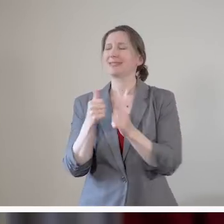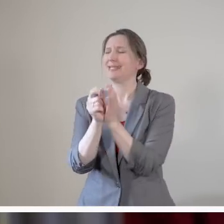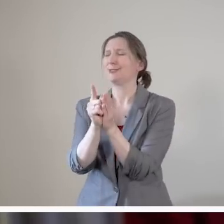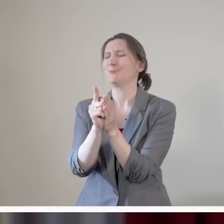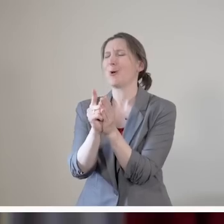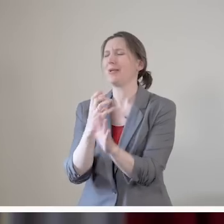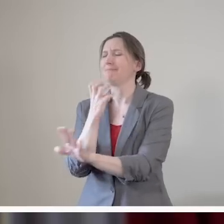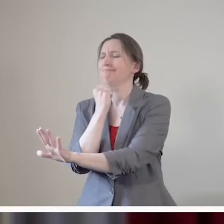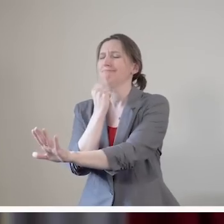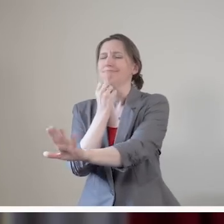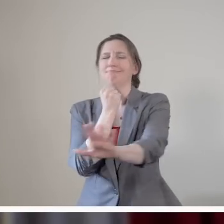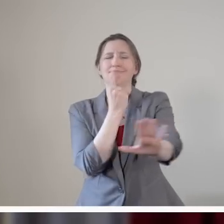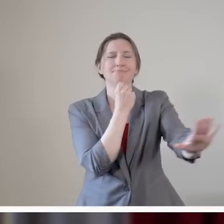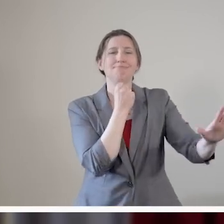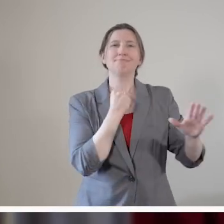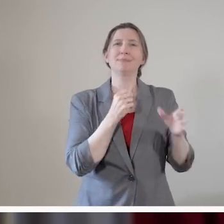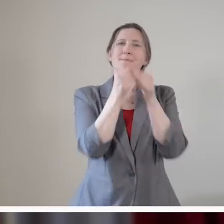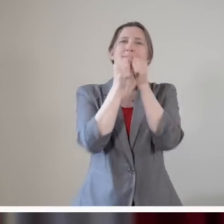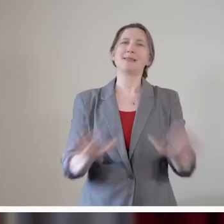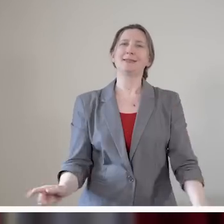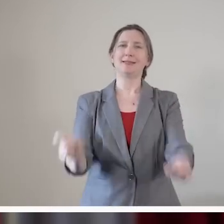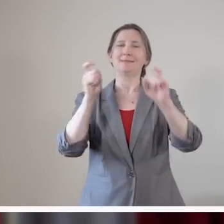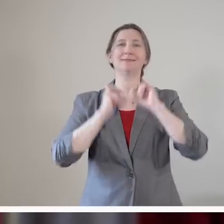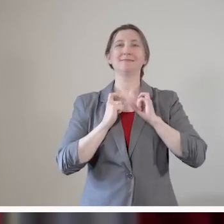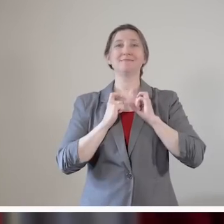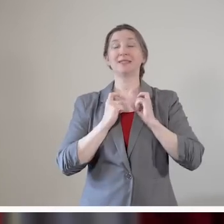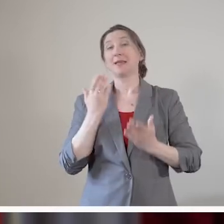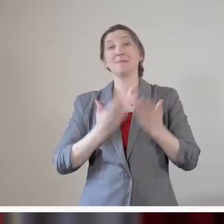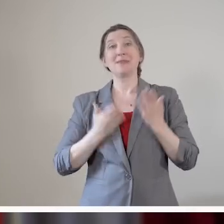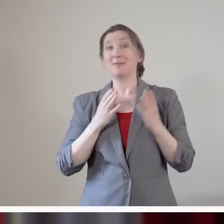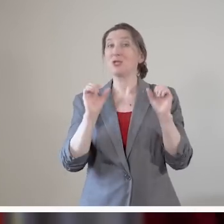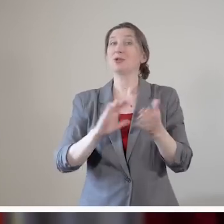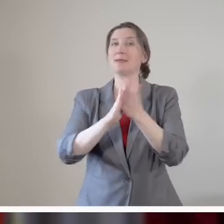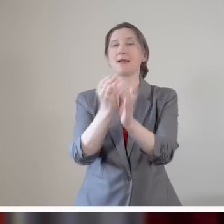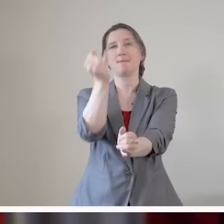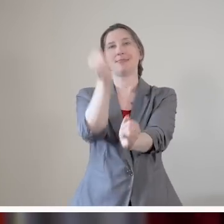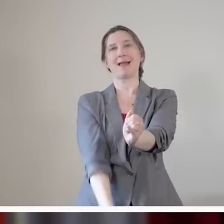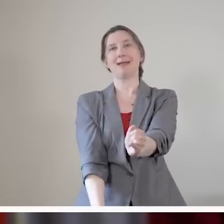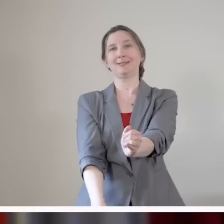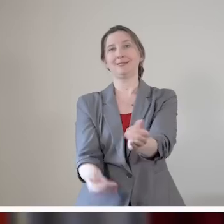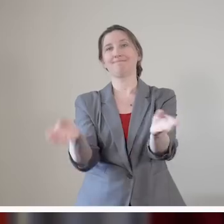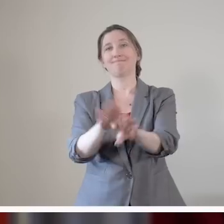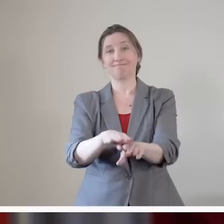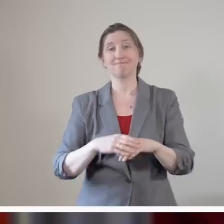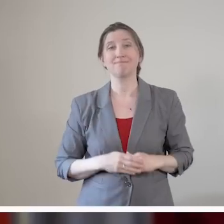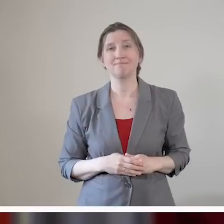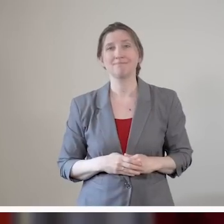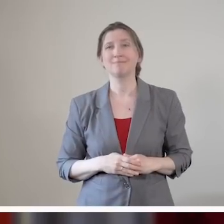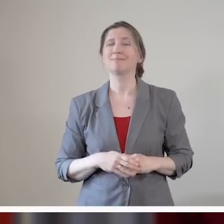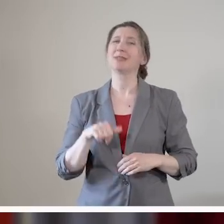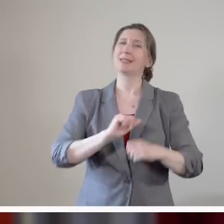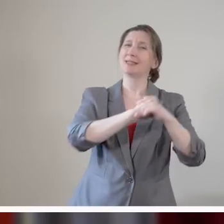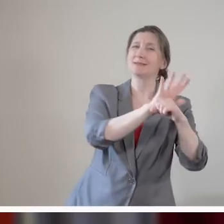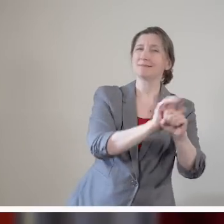will enjoy their magnitude as blessings that are not guaranteed. No pandemic can take away the